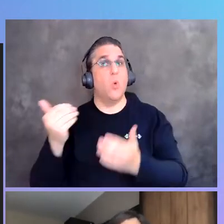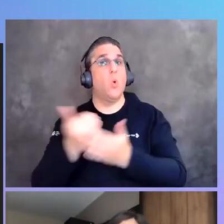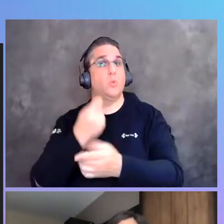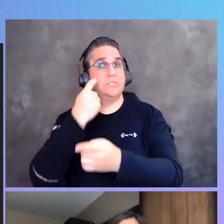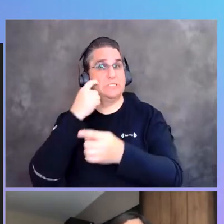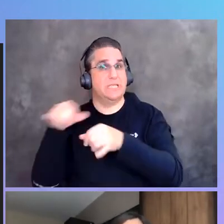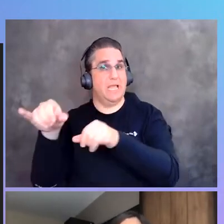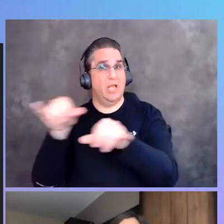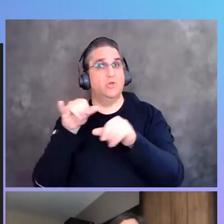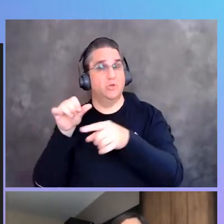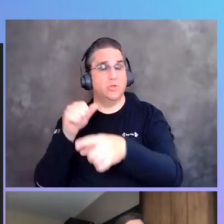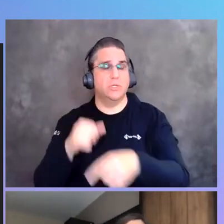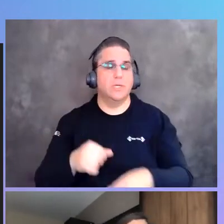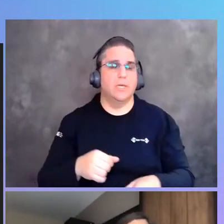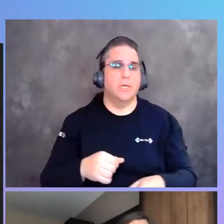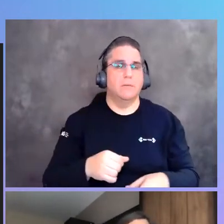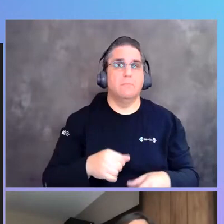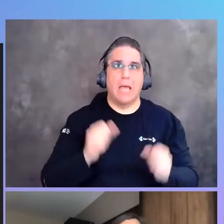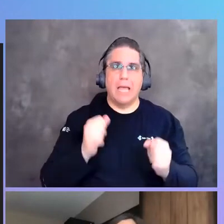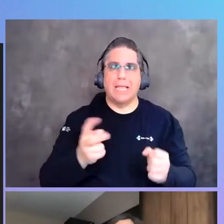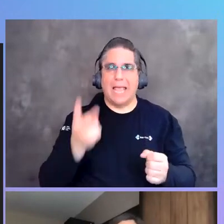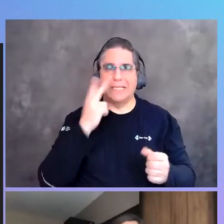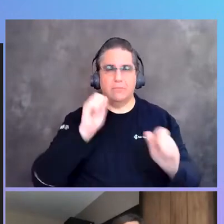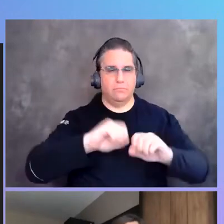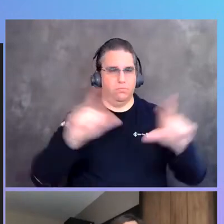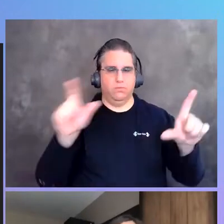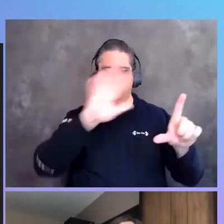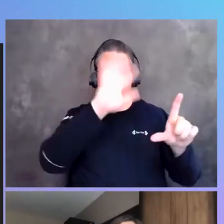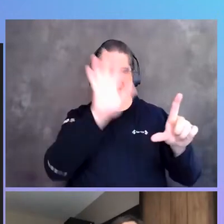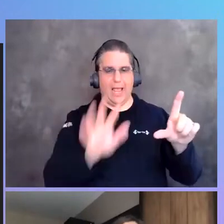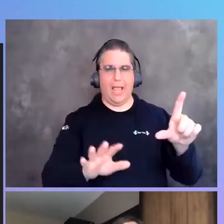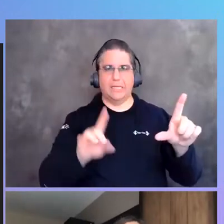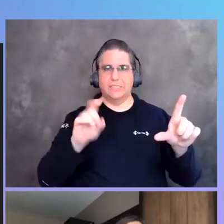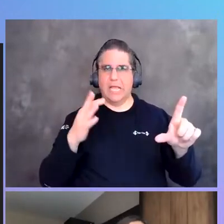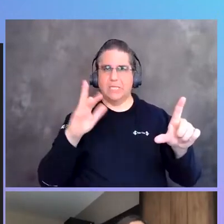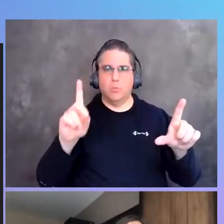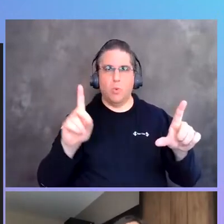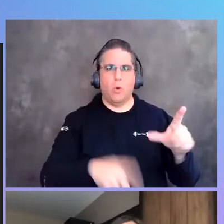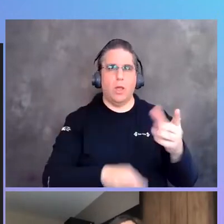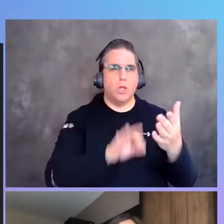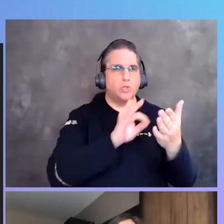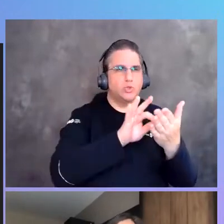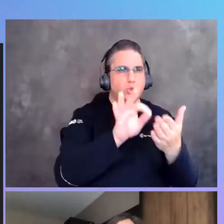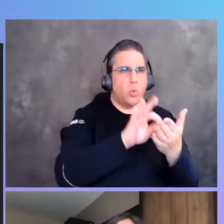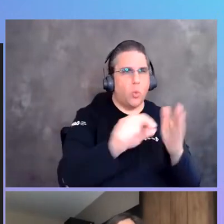You're able to see an output of a dashboard, you can see a score, you can see things like number of